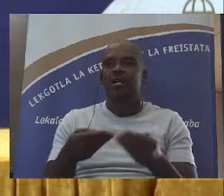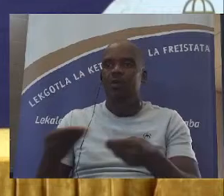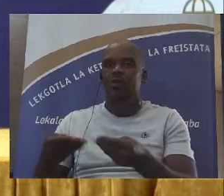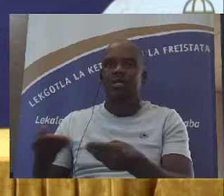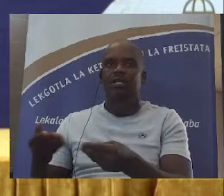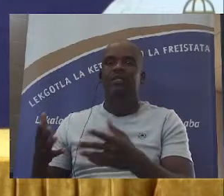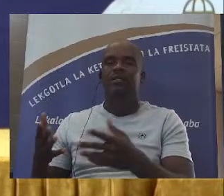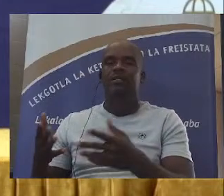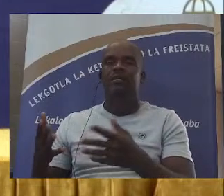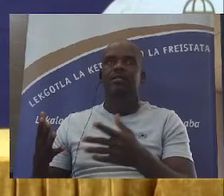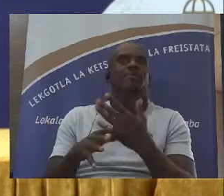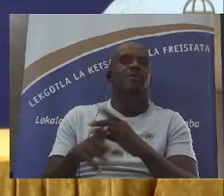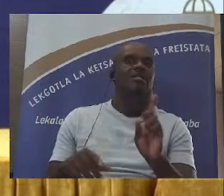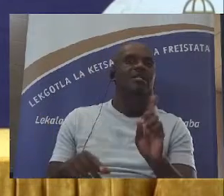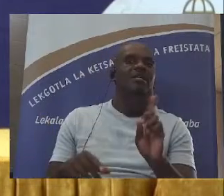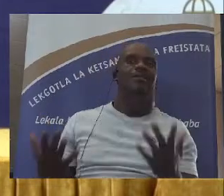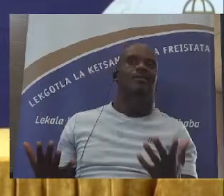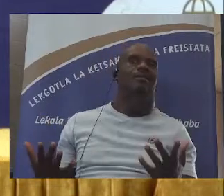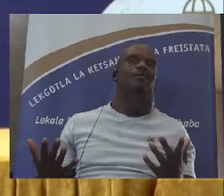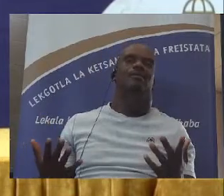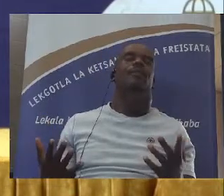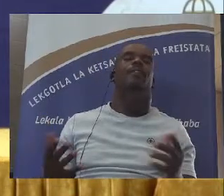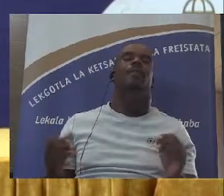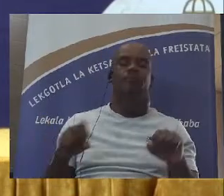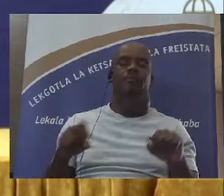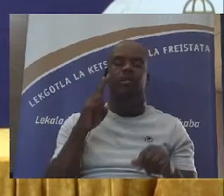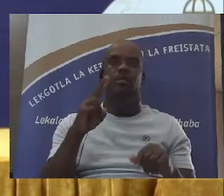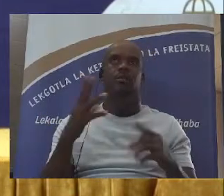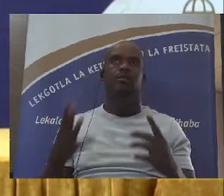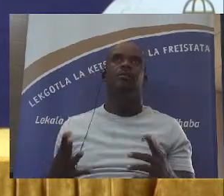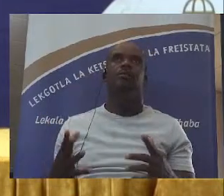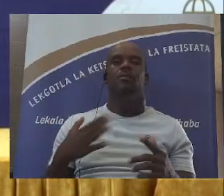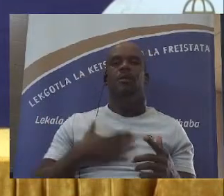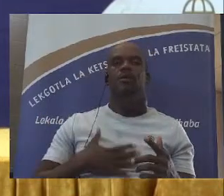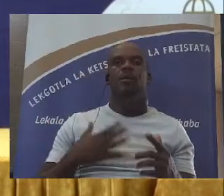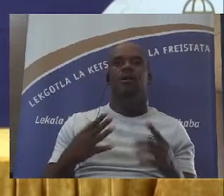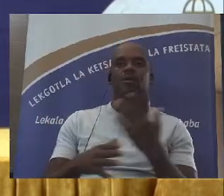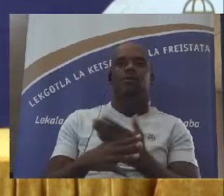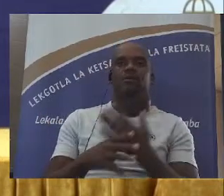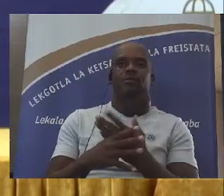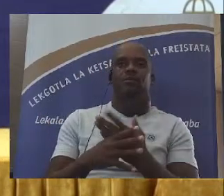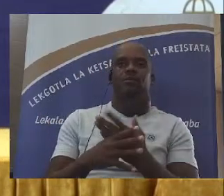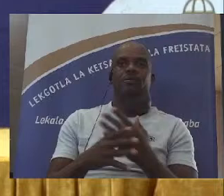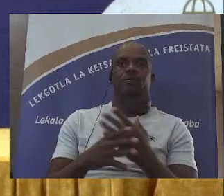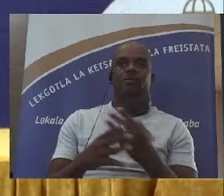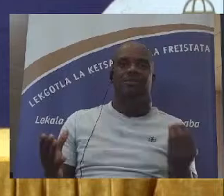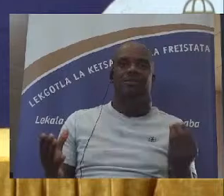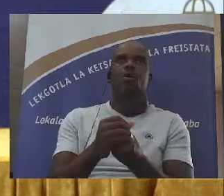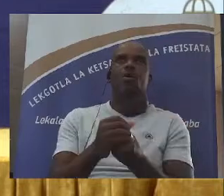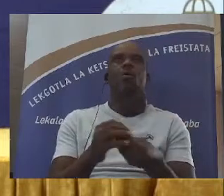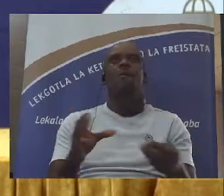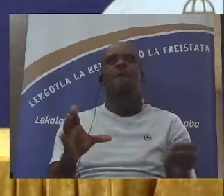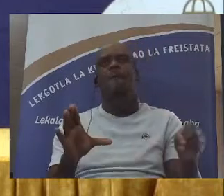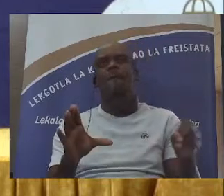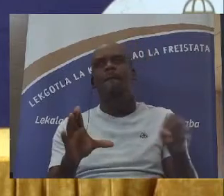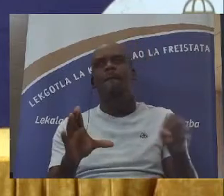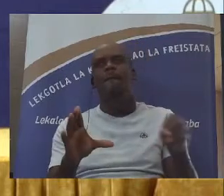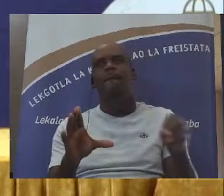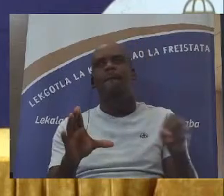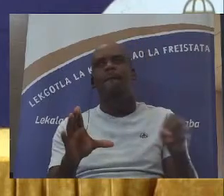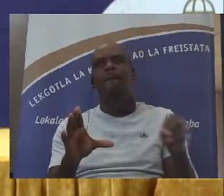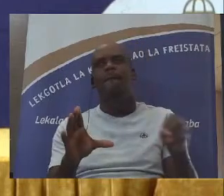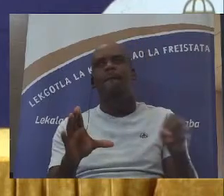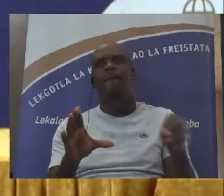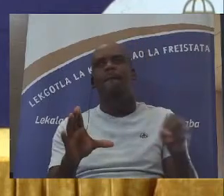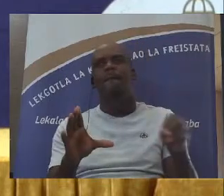the size category very small. We want to incorporate the size category very small into the category small. So it will then